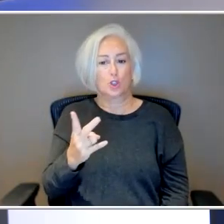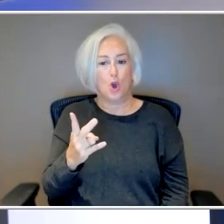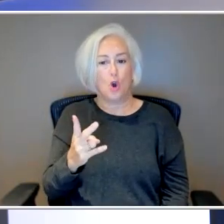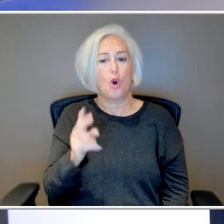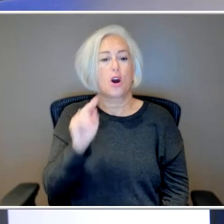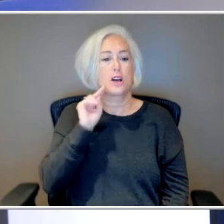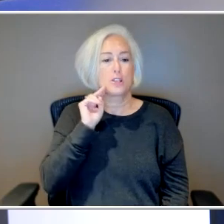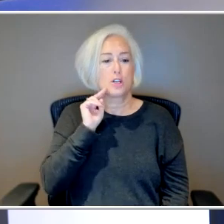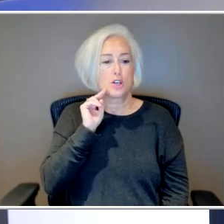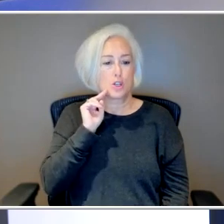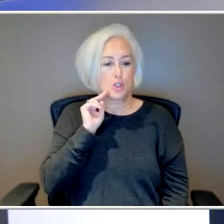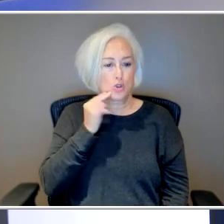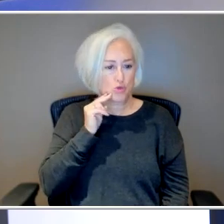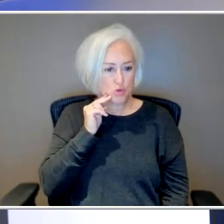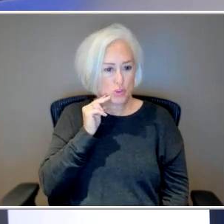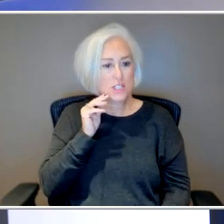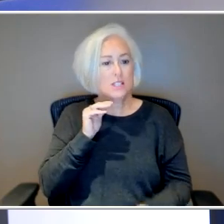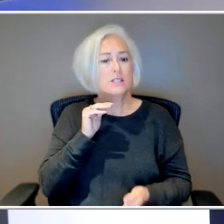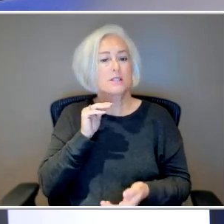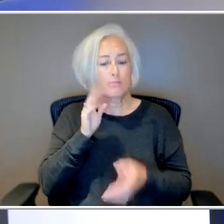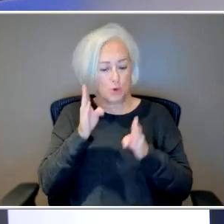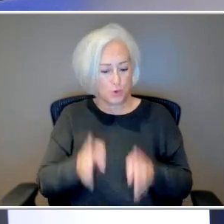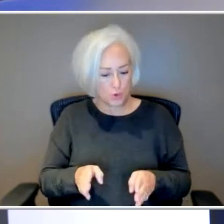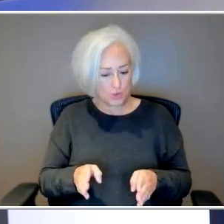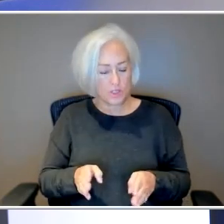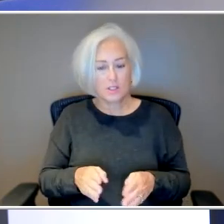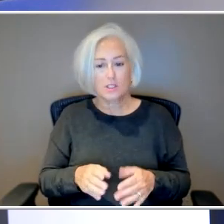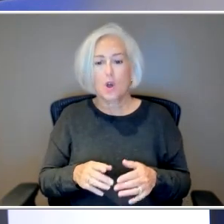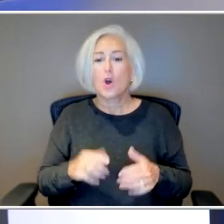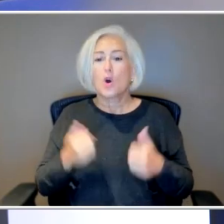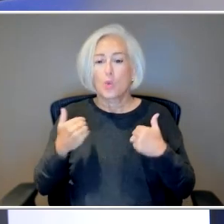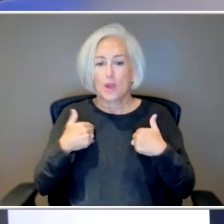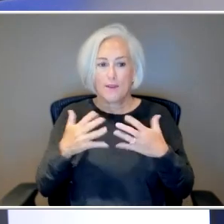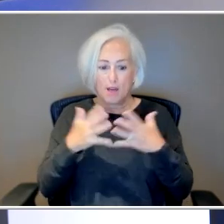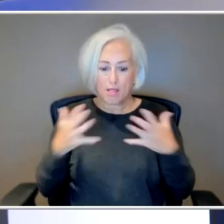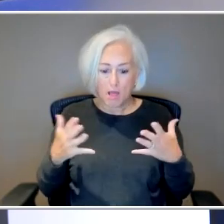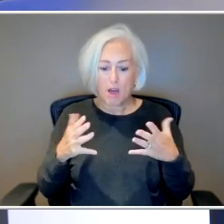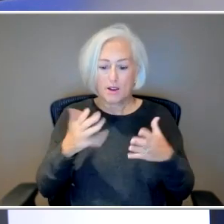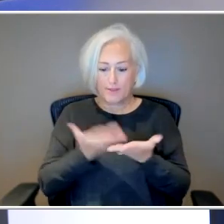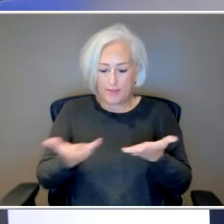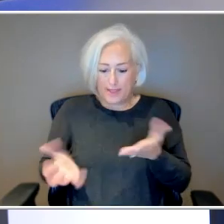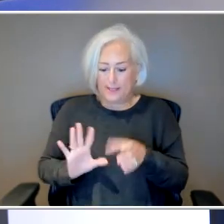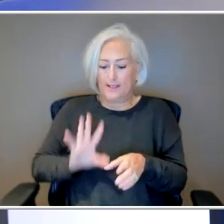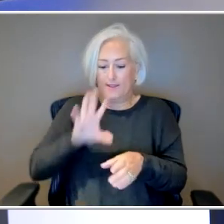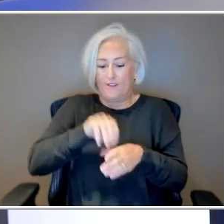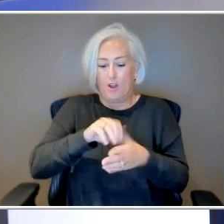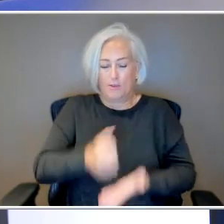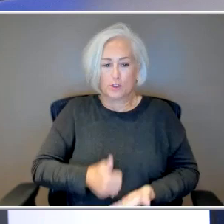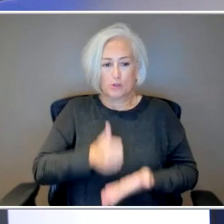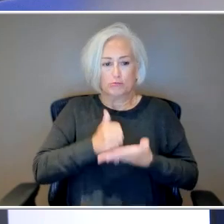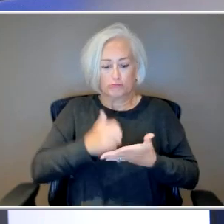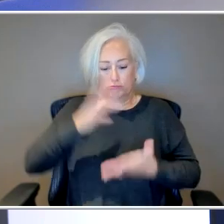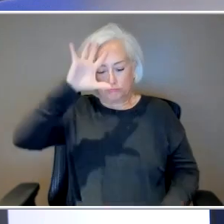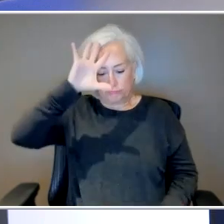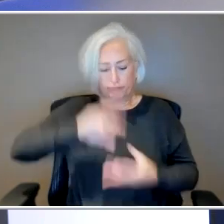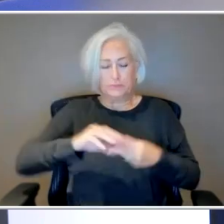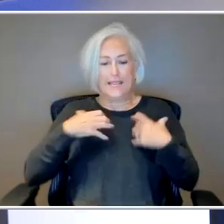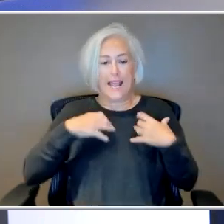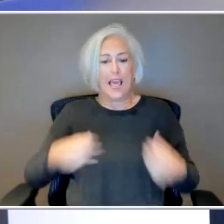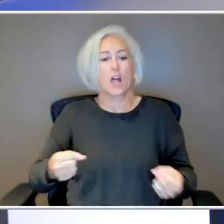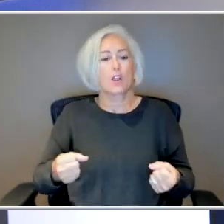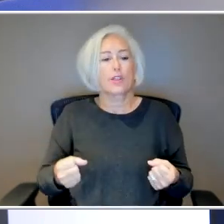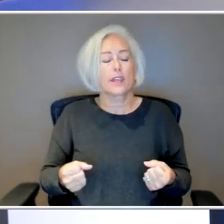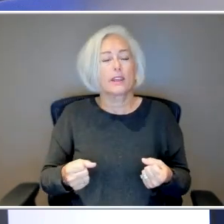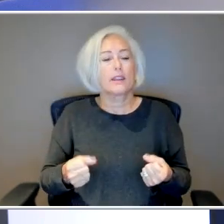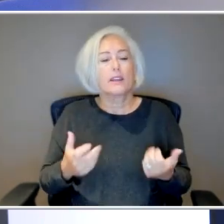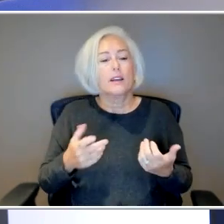getting her well, from the head down, everything. So what's it like knowing that you have this team working behind the scenes, knowing that you're here to kind